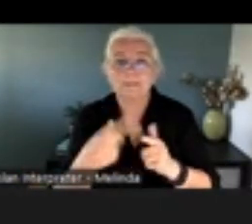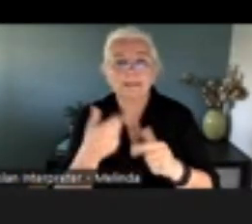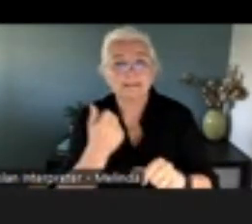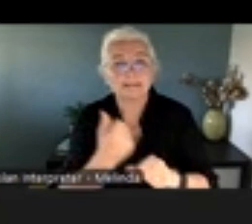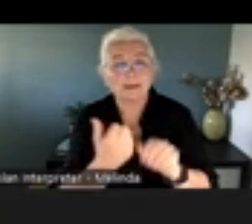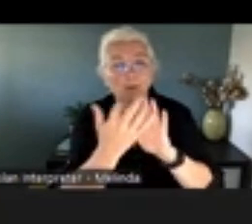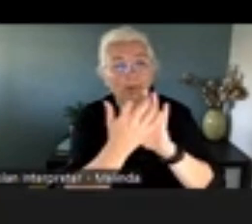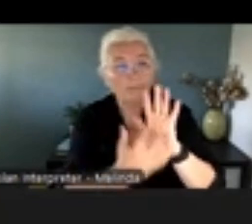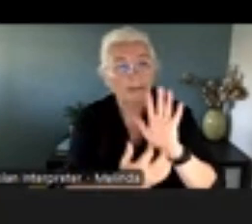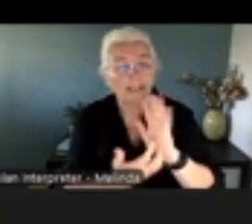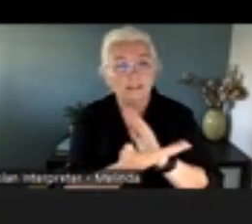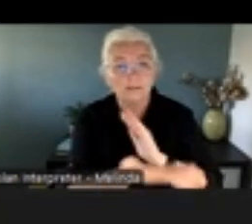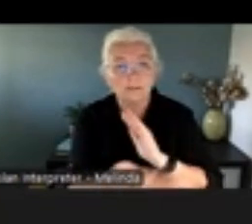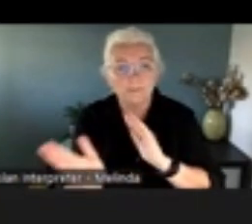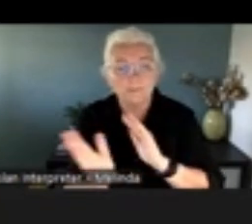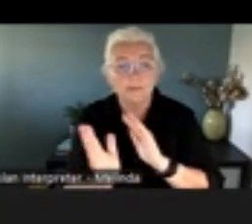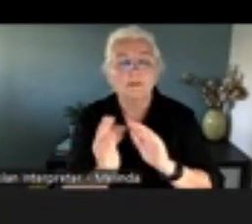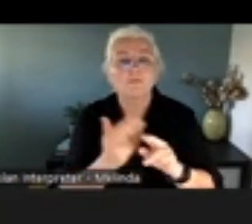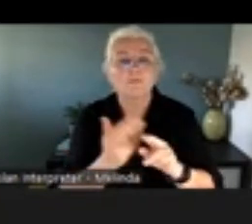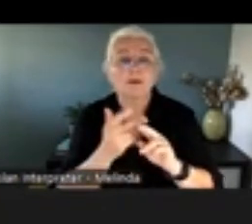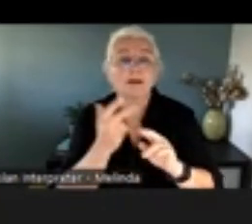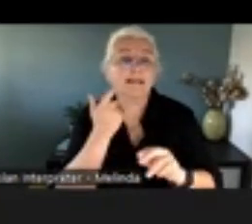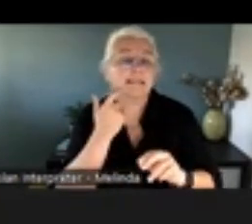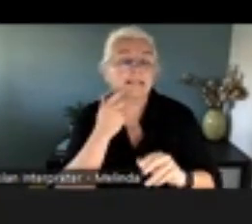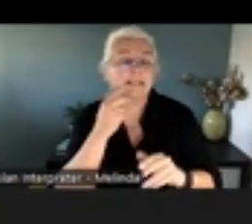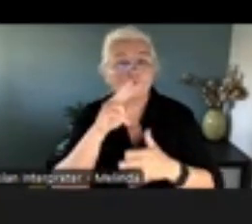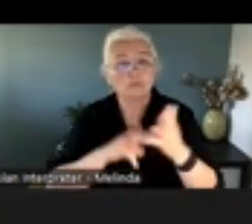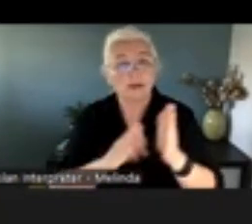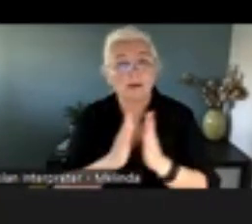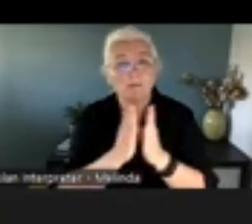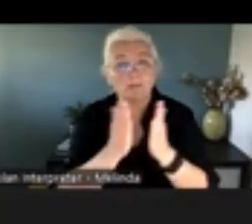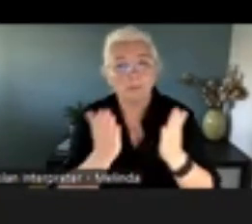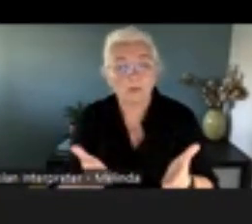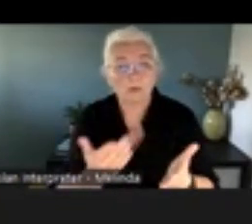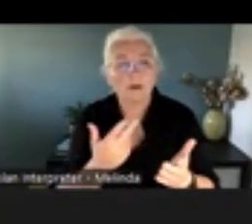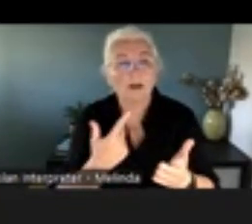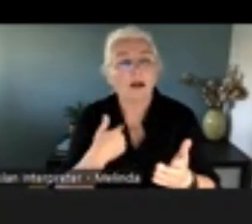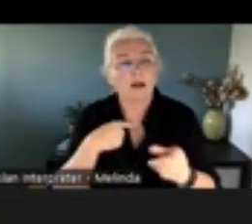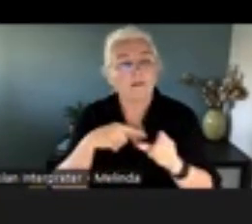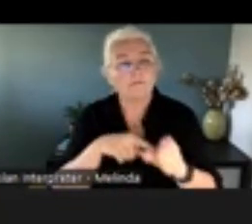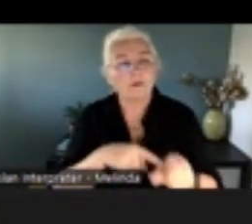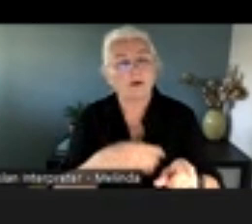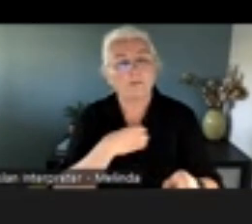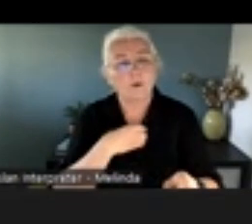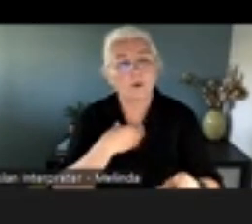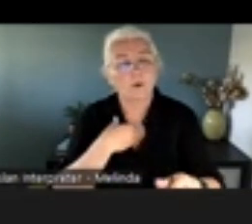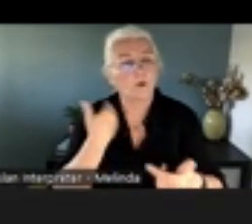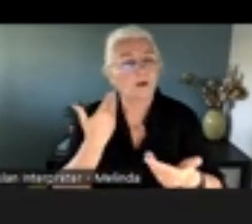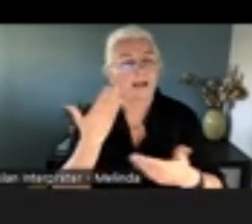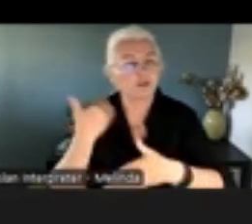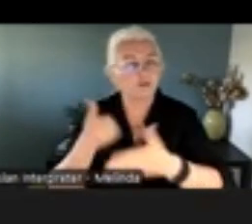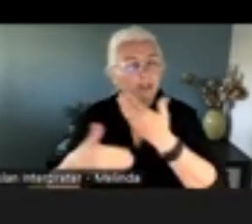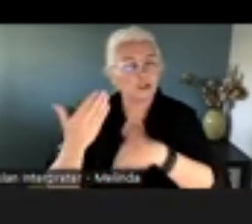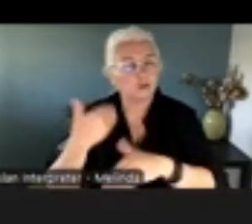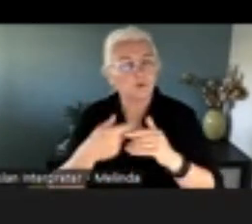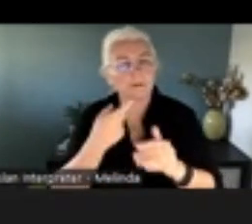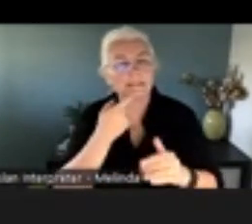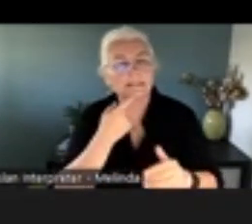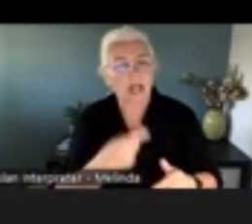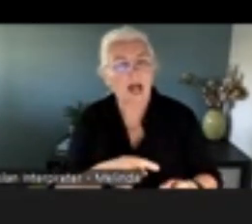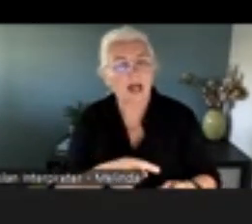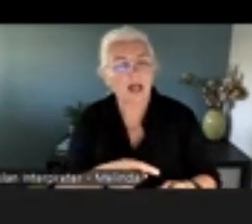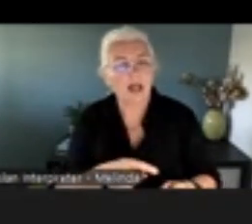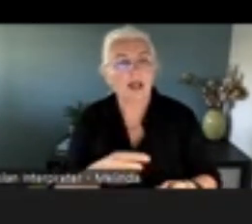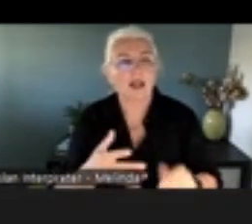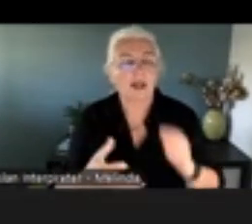on the screen from the Easy Read book. And as you can see, I've followed a more traditional Easy Read style. So I've got the Safe for Me,